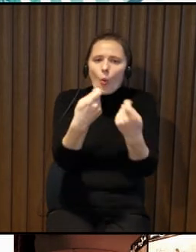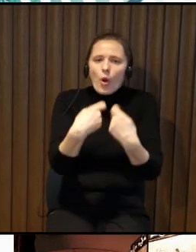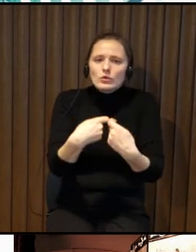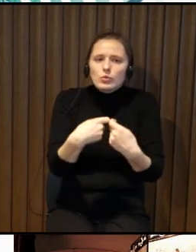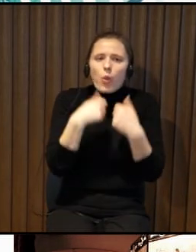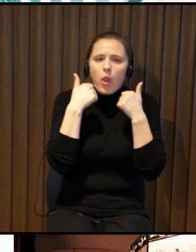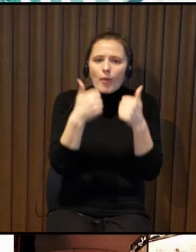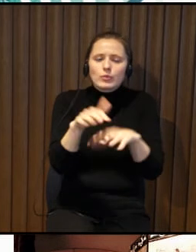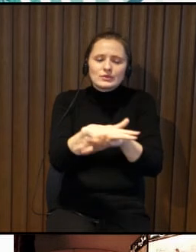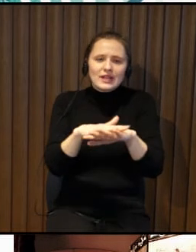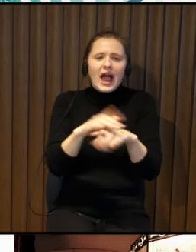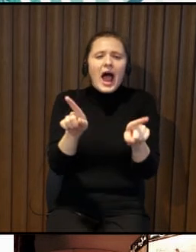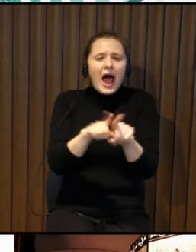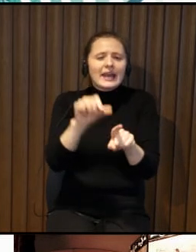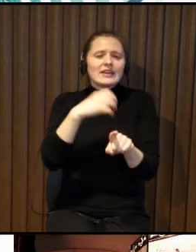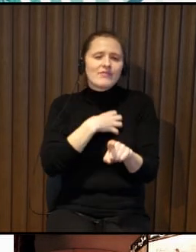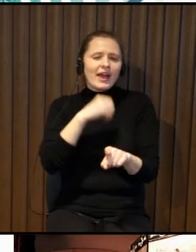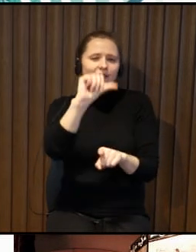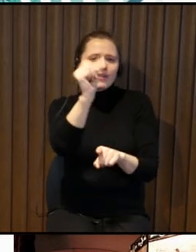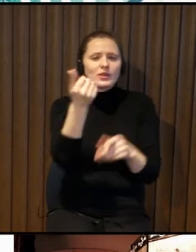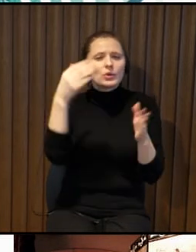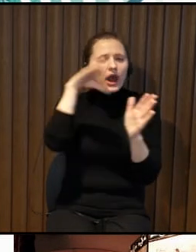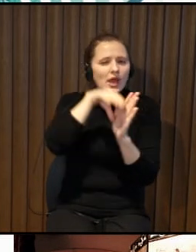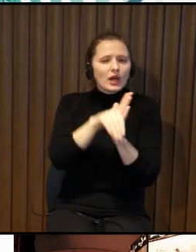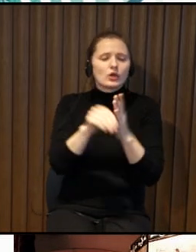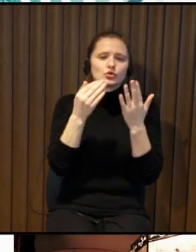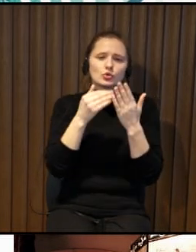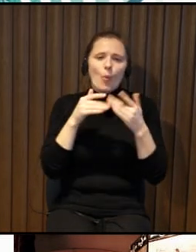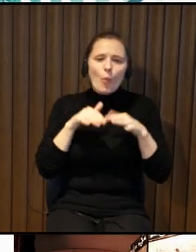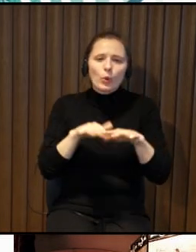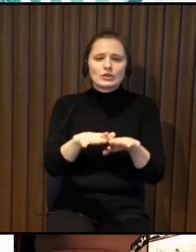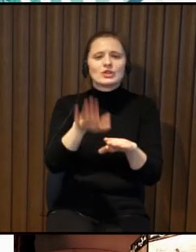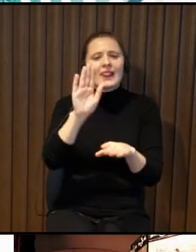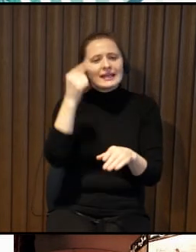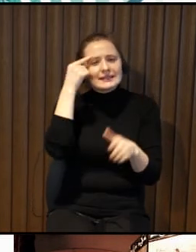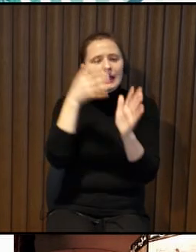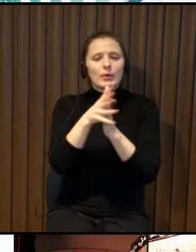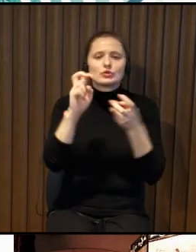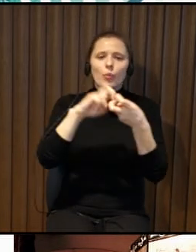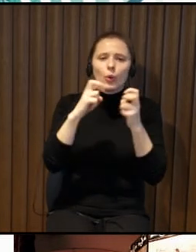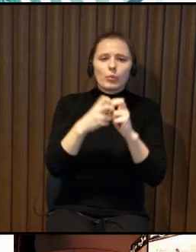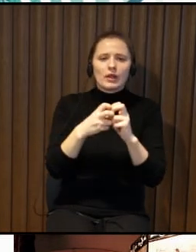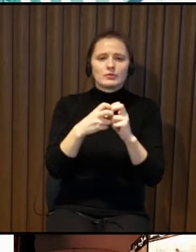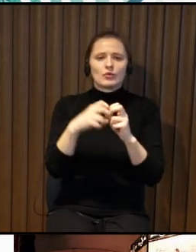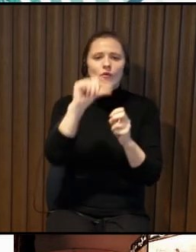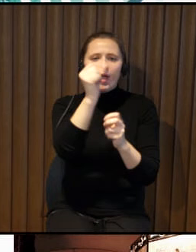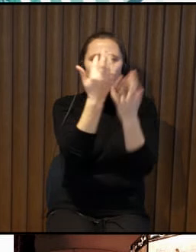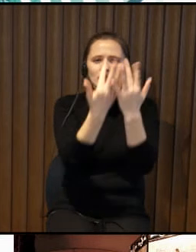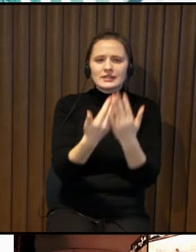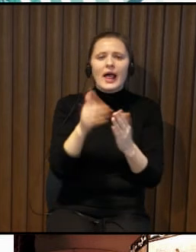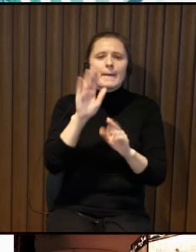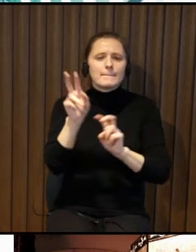of identifying the problems, finding possible solutions, planning and evaluating. We benefit from